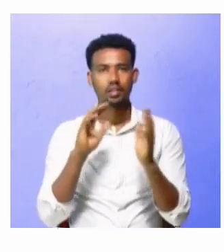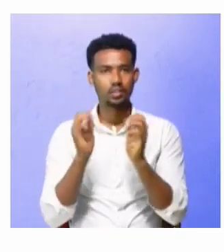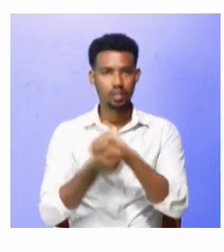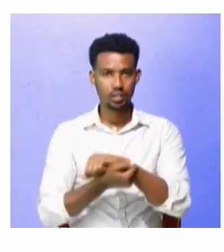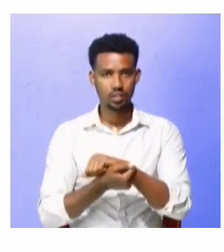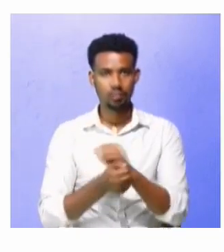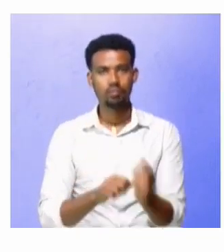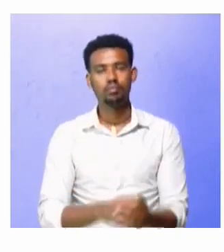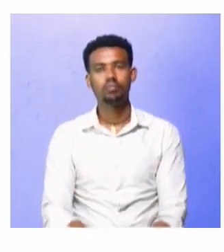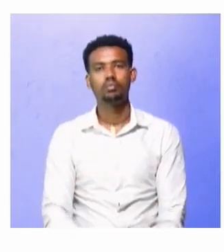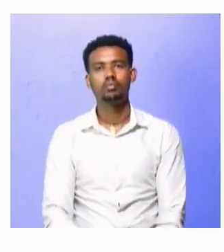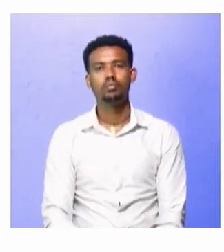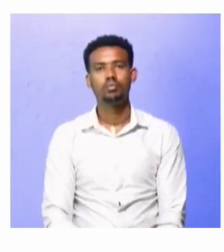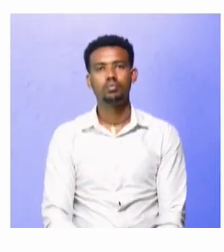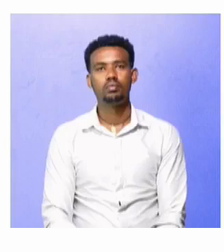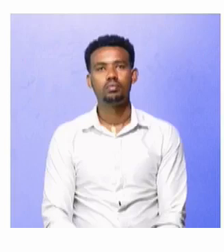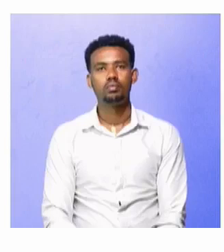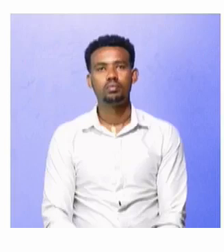change.